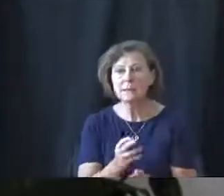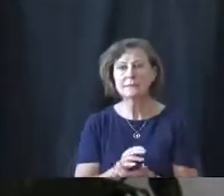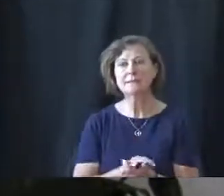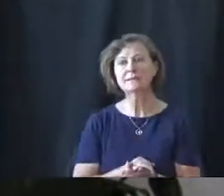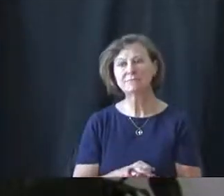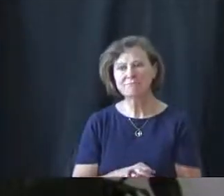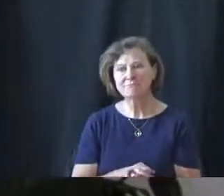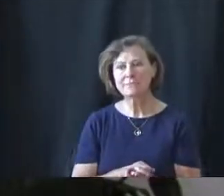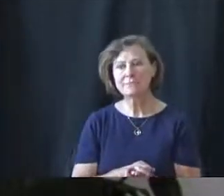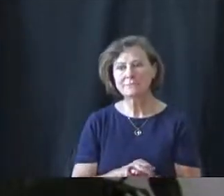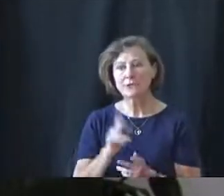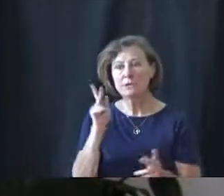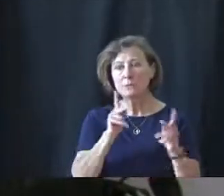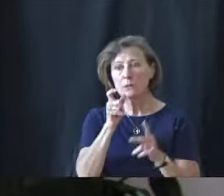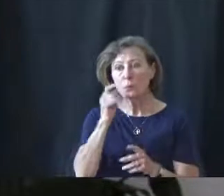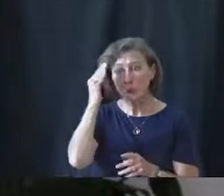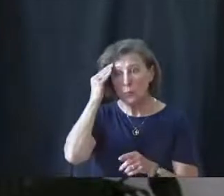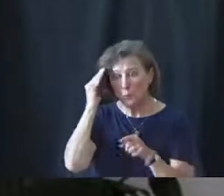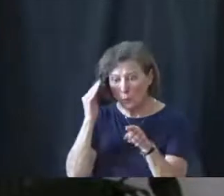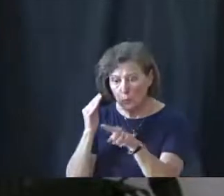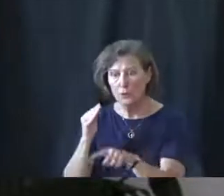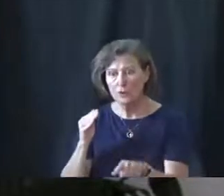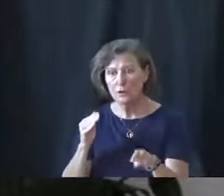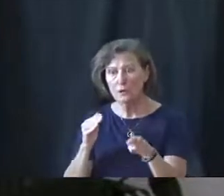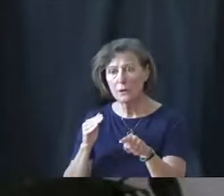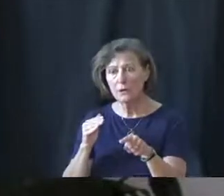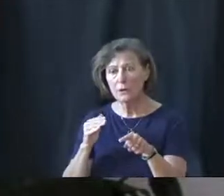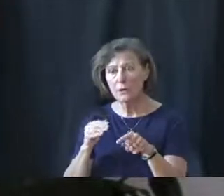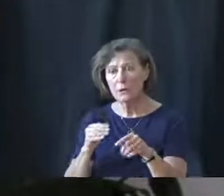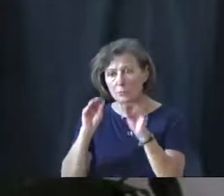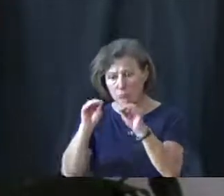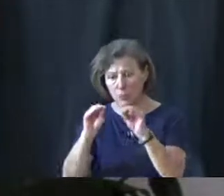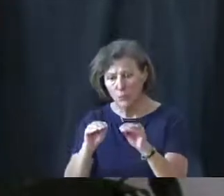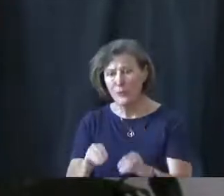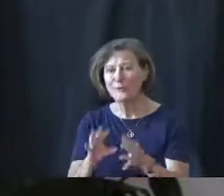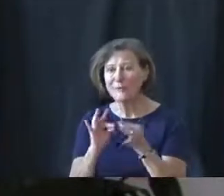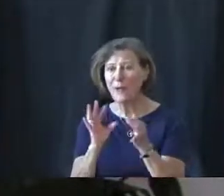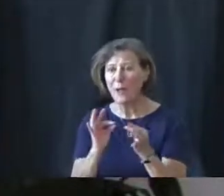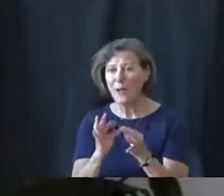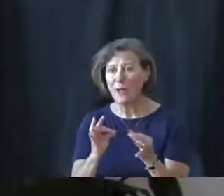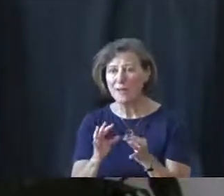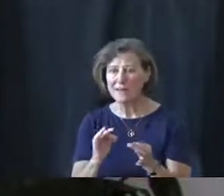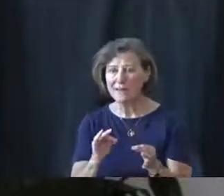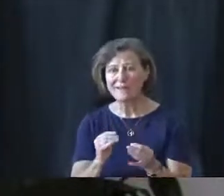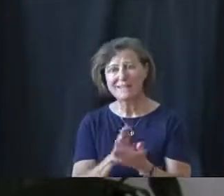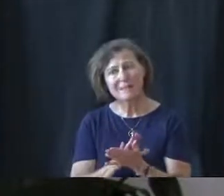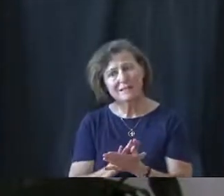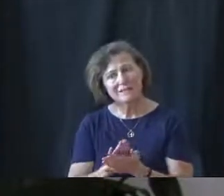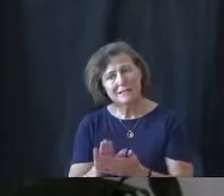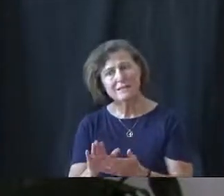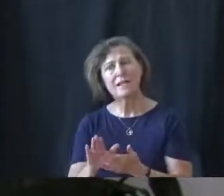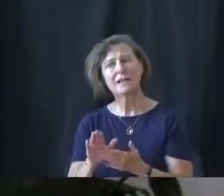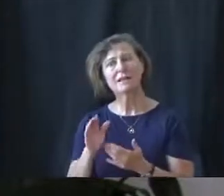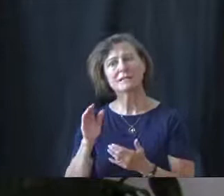People who knew her posted comments, and it was really nice. Memorial for a beloved